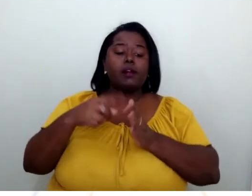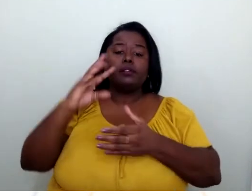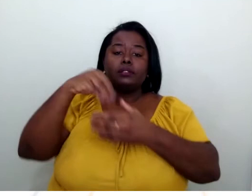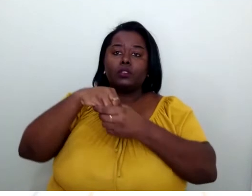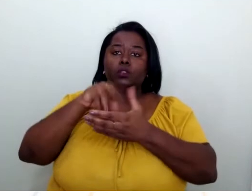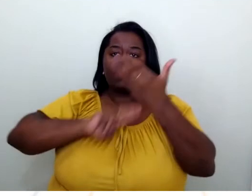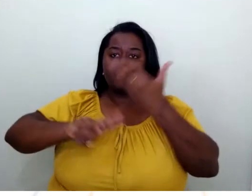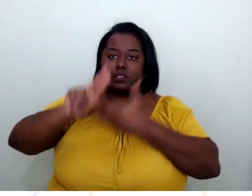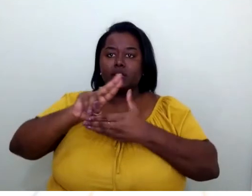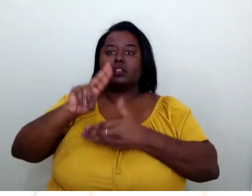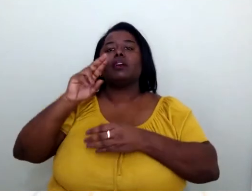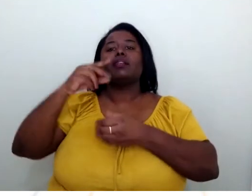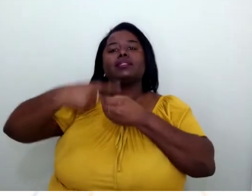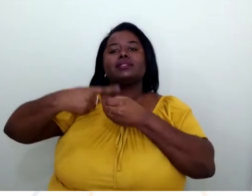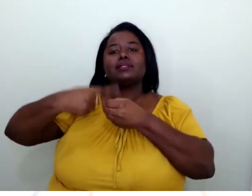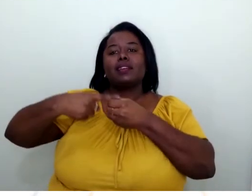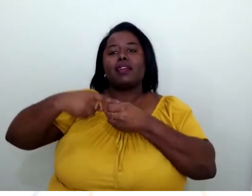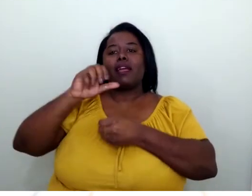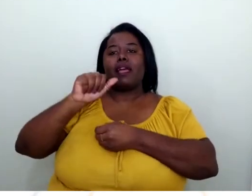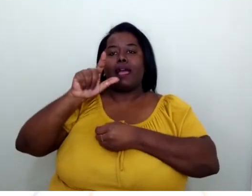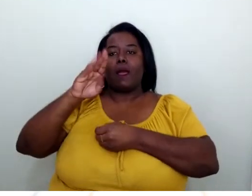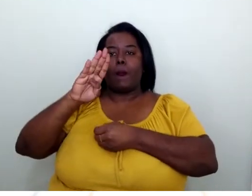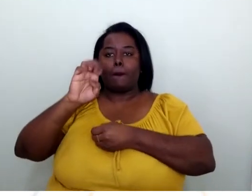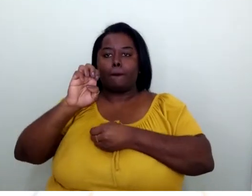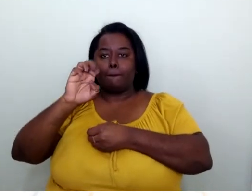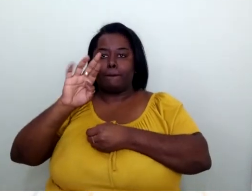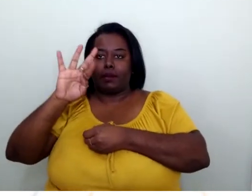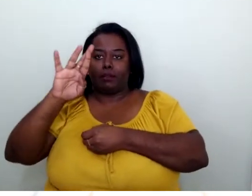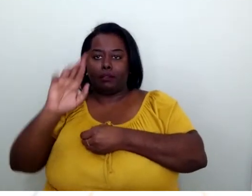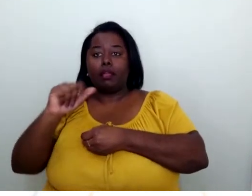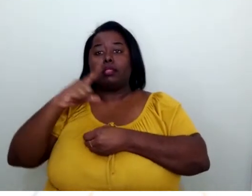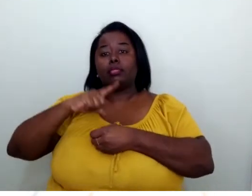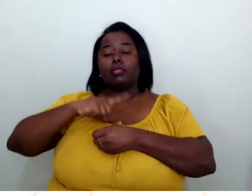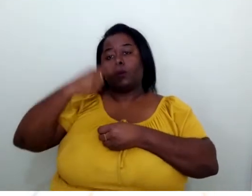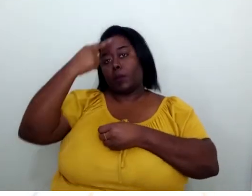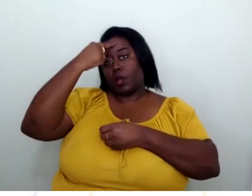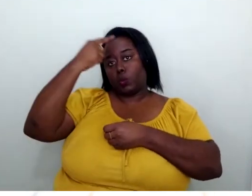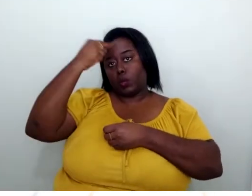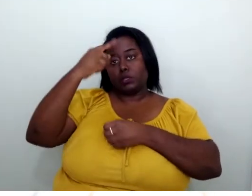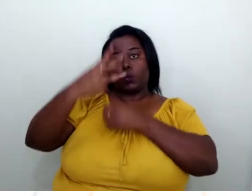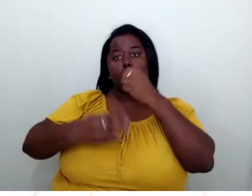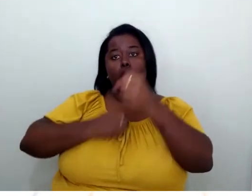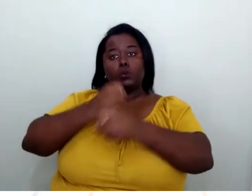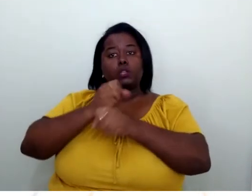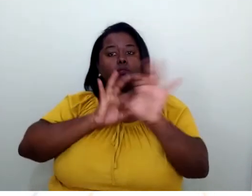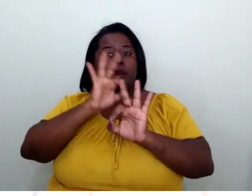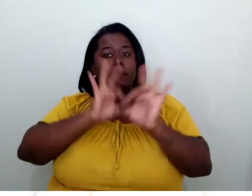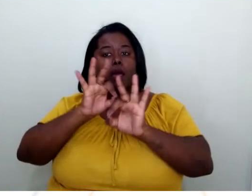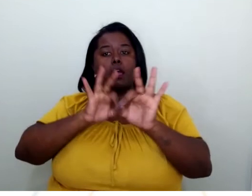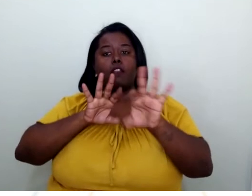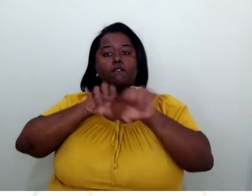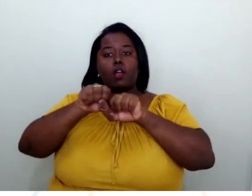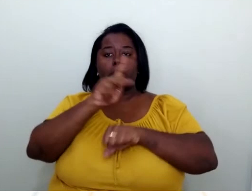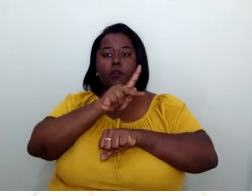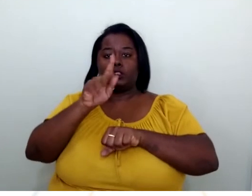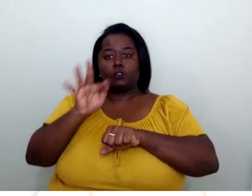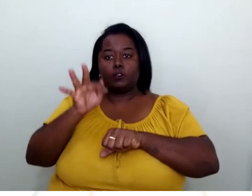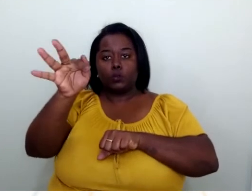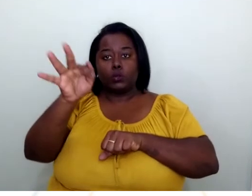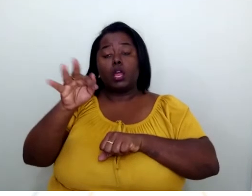managing, the strategic action. But we're also finding that more and more it happens in co-regulation, happening